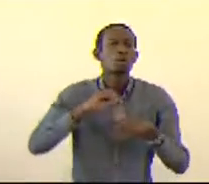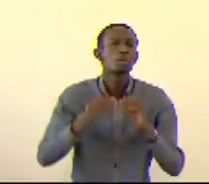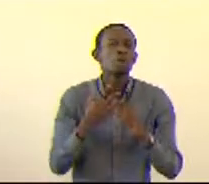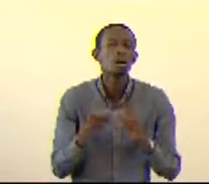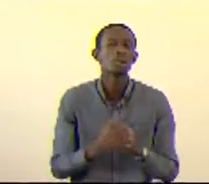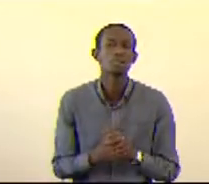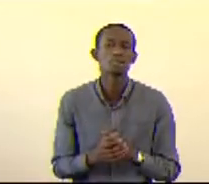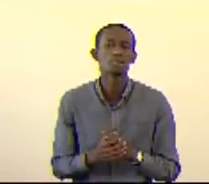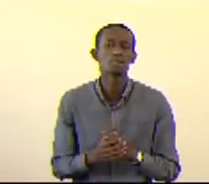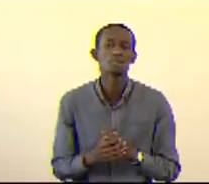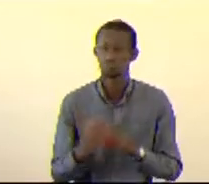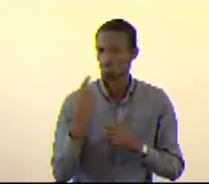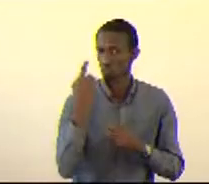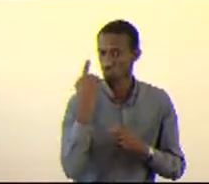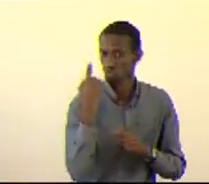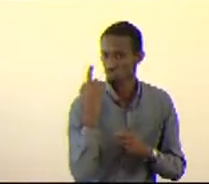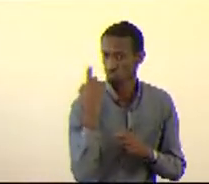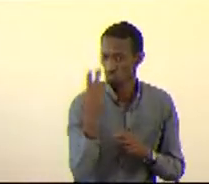of water? It is going to be